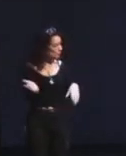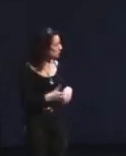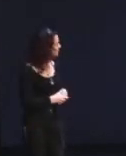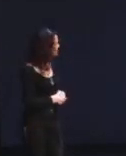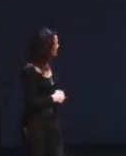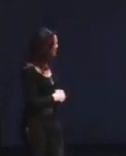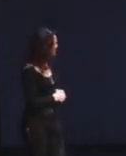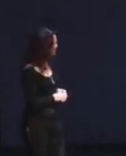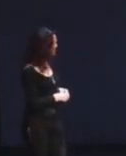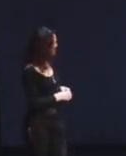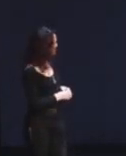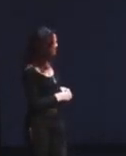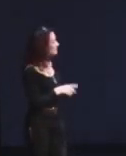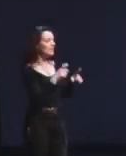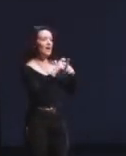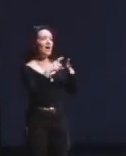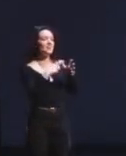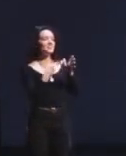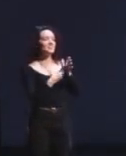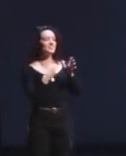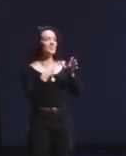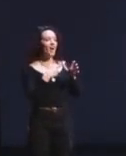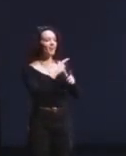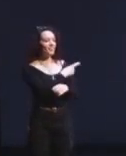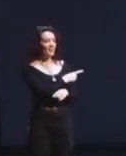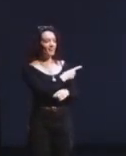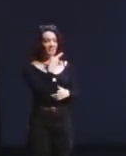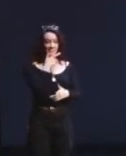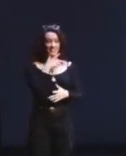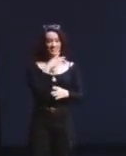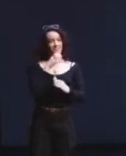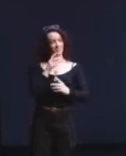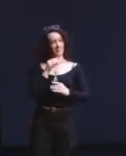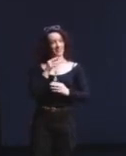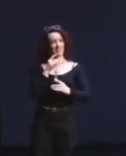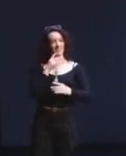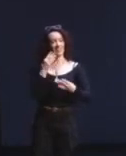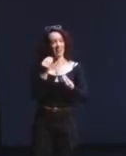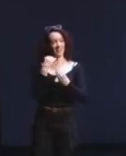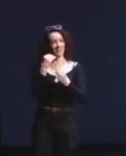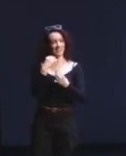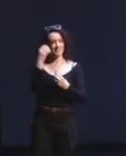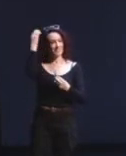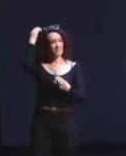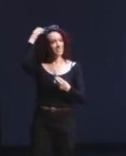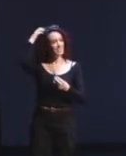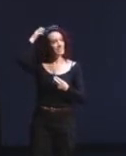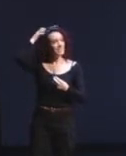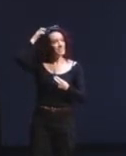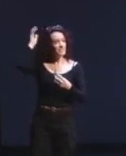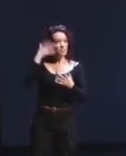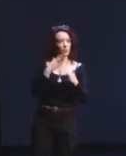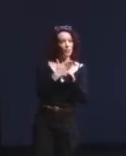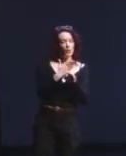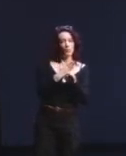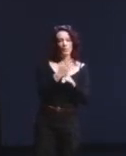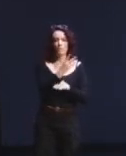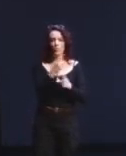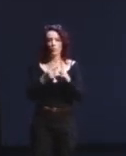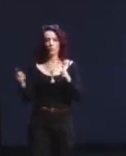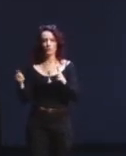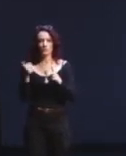Oops. This is Dara. She's having clarinet lessons with us. So at the moment, we're working with 46. We have an aim of